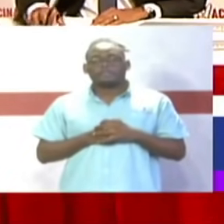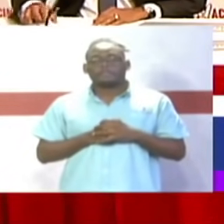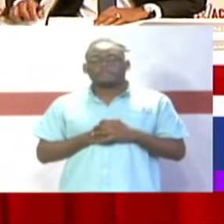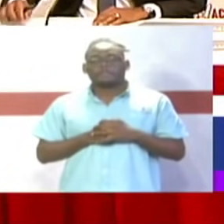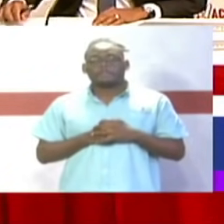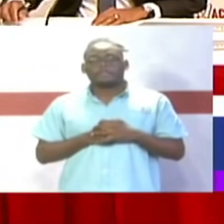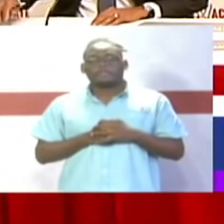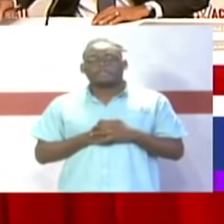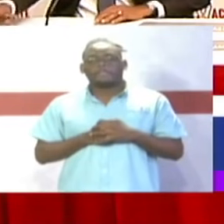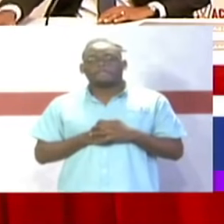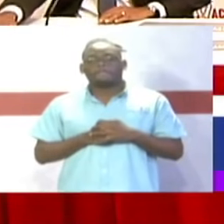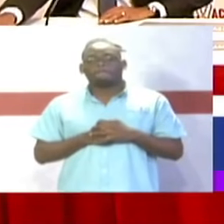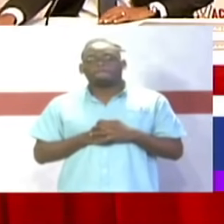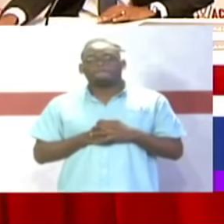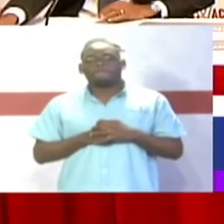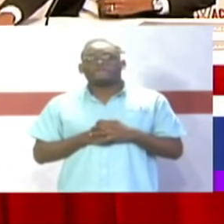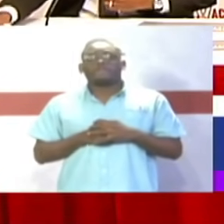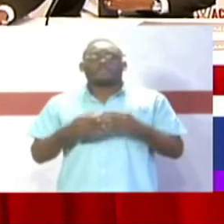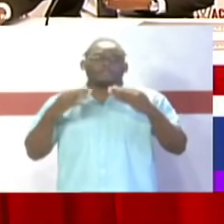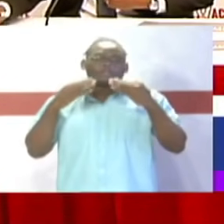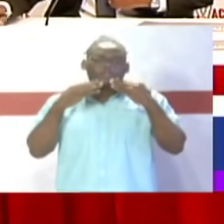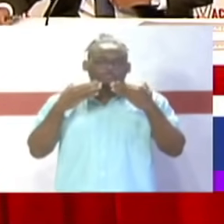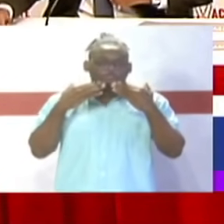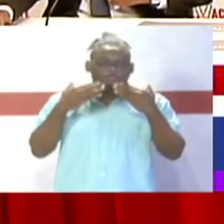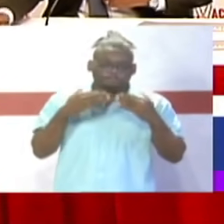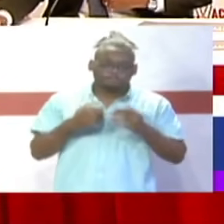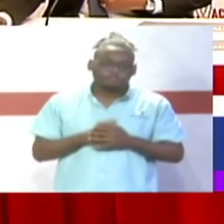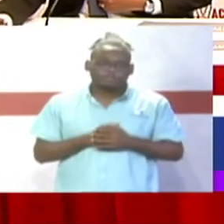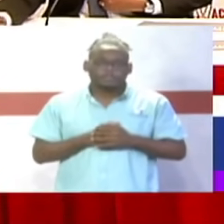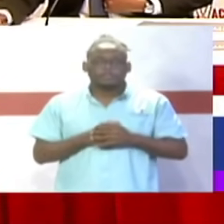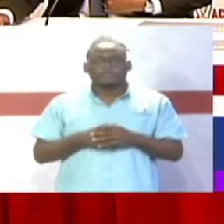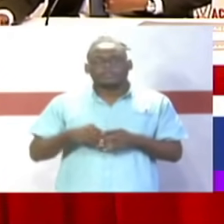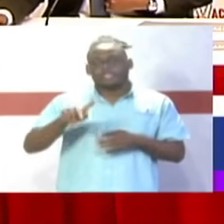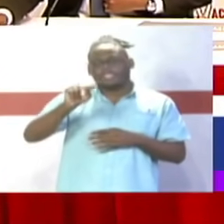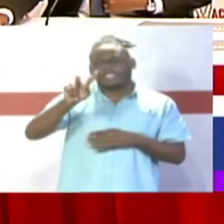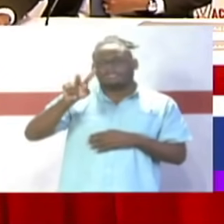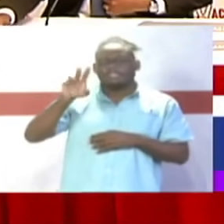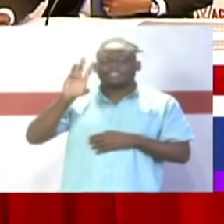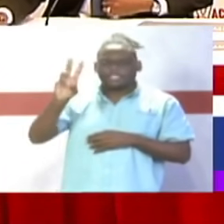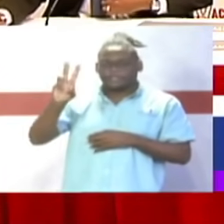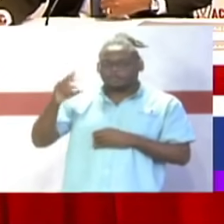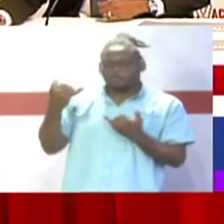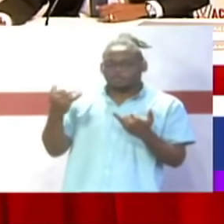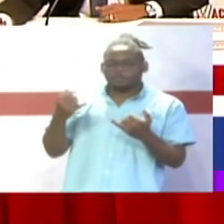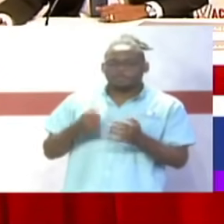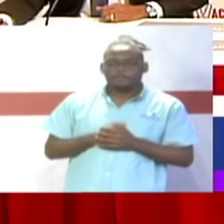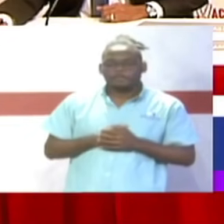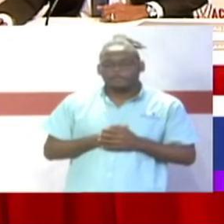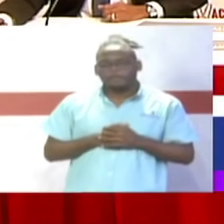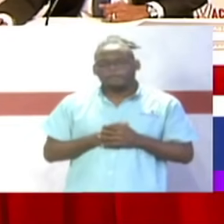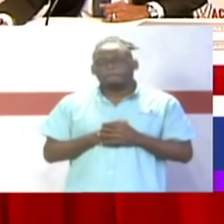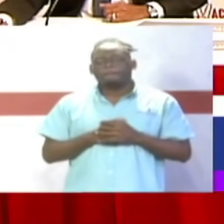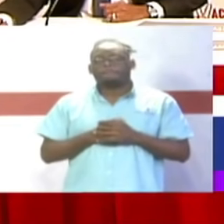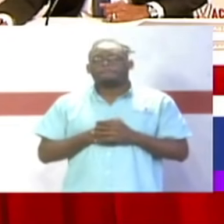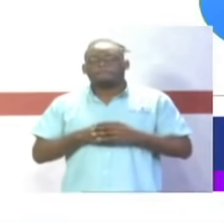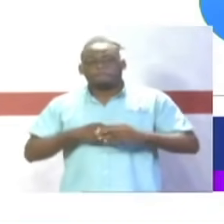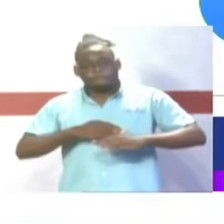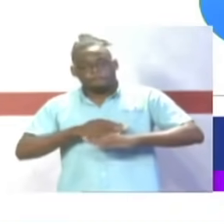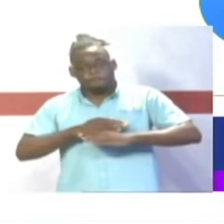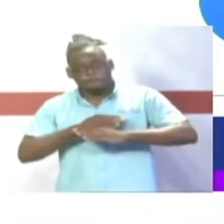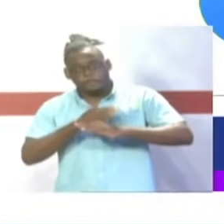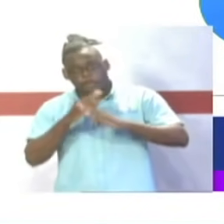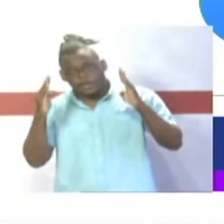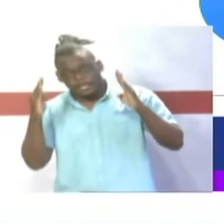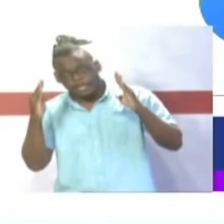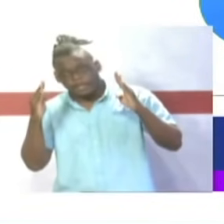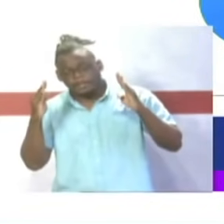Thank you very much, CMO. Let's go now to TV6, please. Hi, good morning to the panel. Alicia Boucher